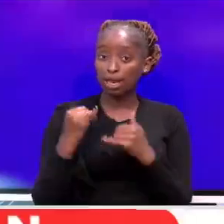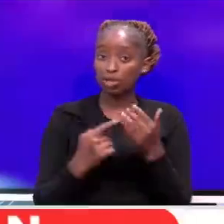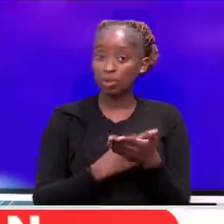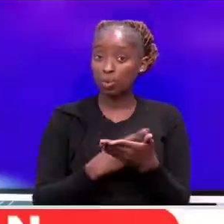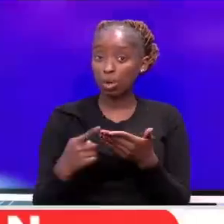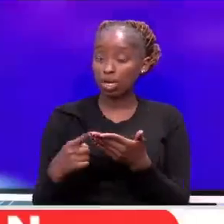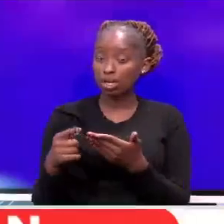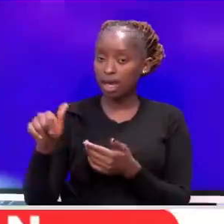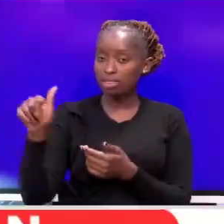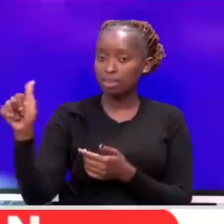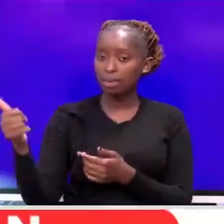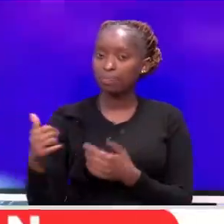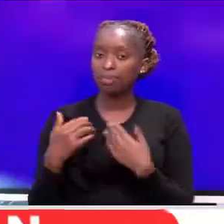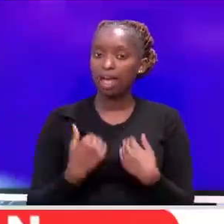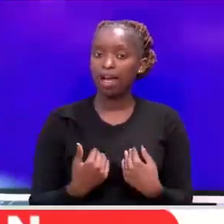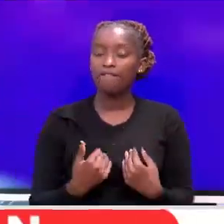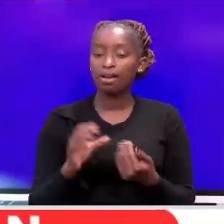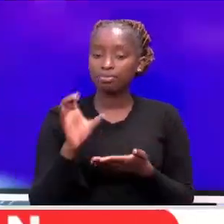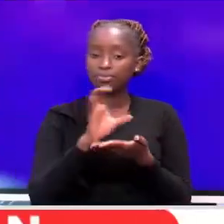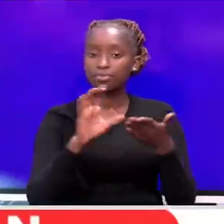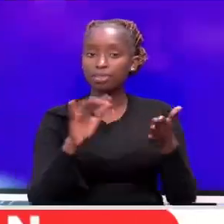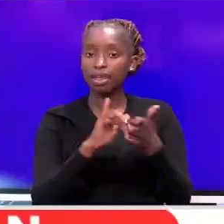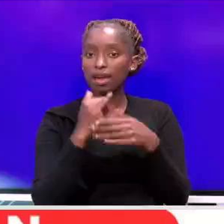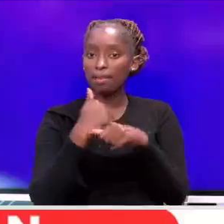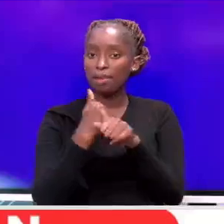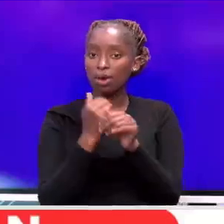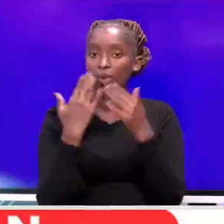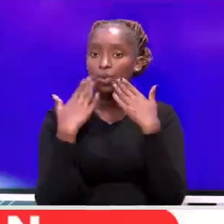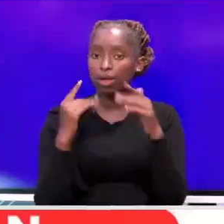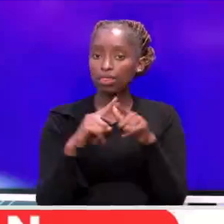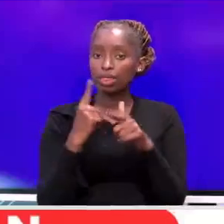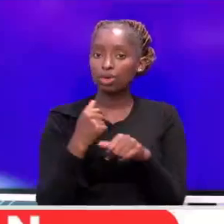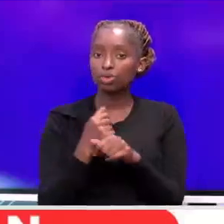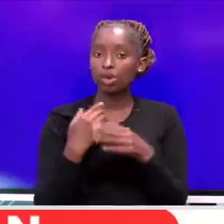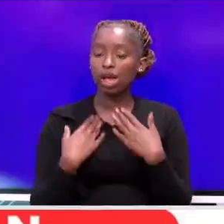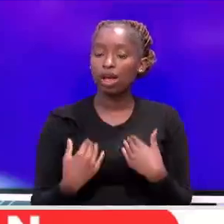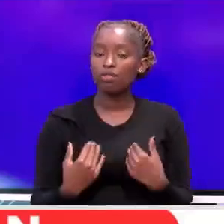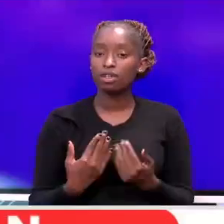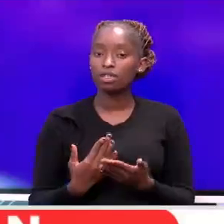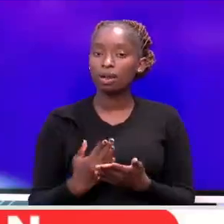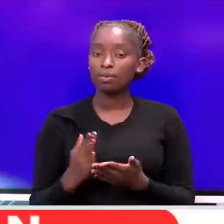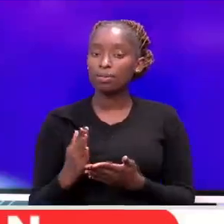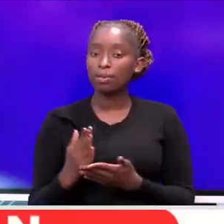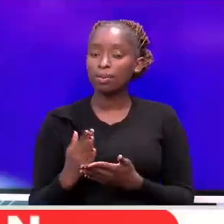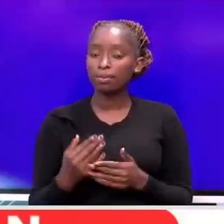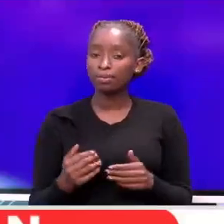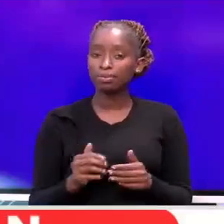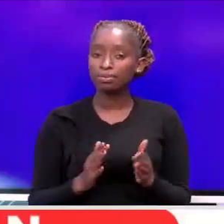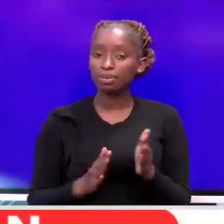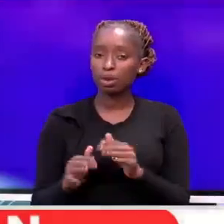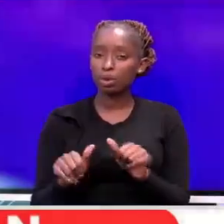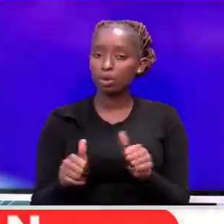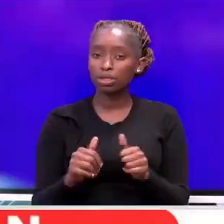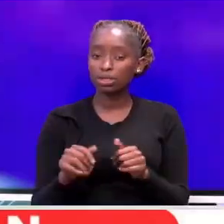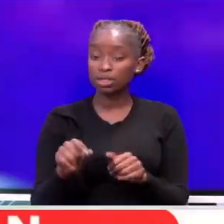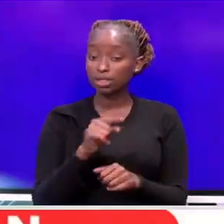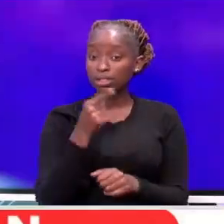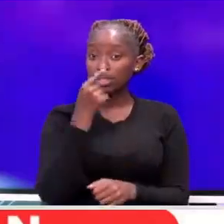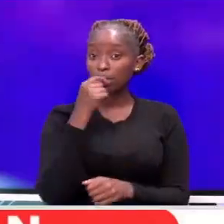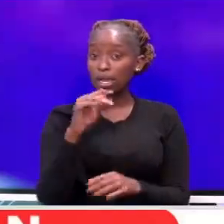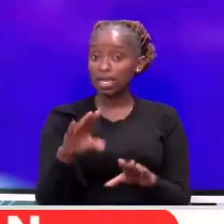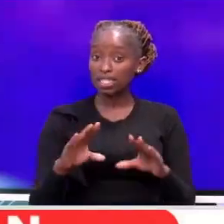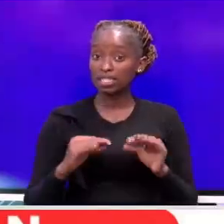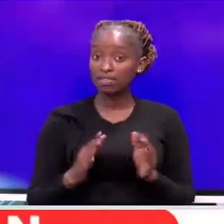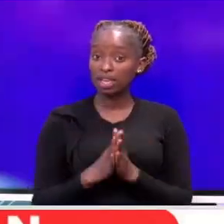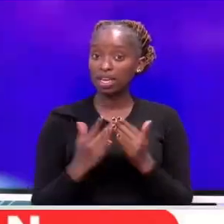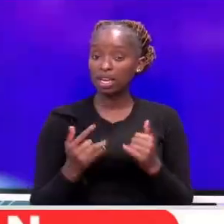last week but one, the disbursement was made, and we did an accelerated procurement, so the vaccines were received, and now